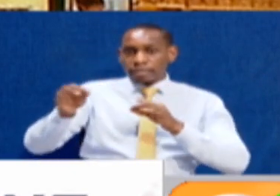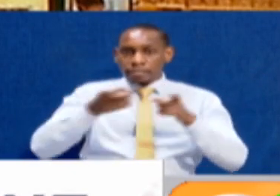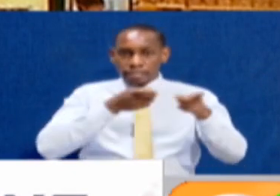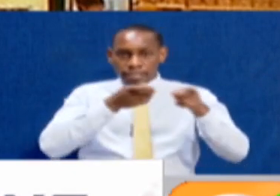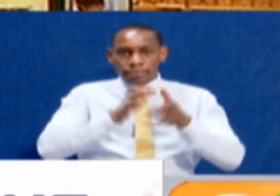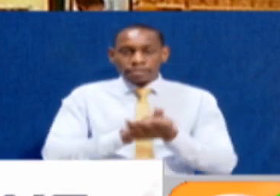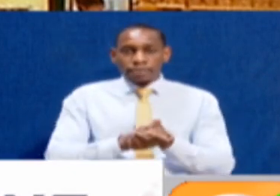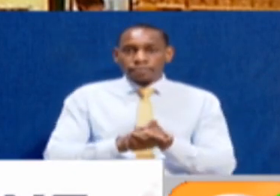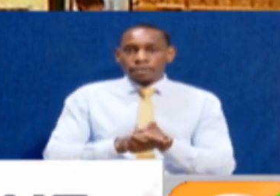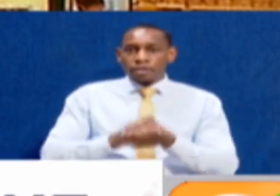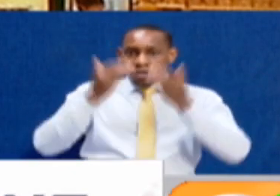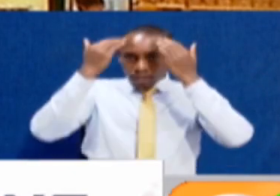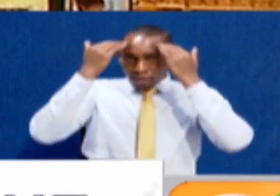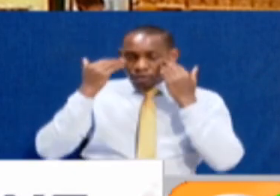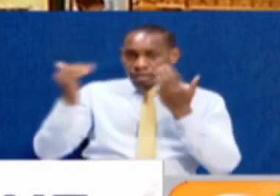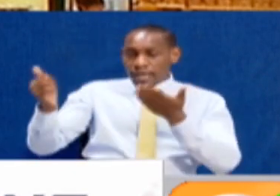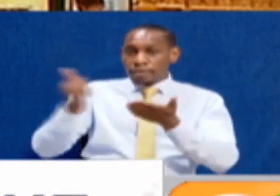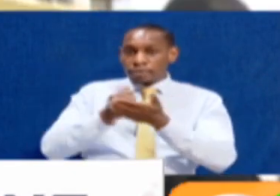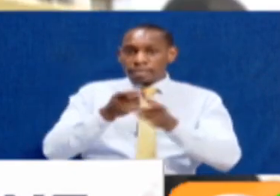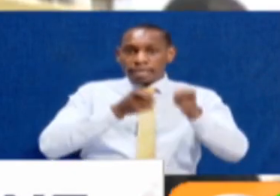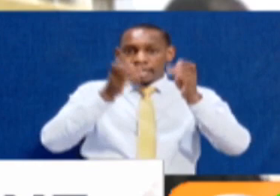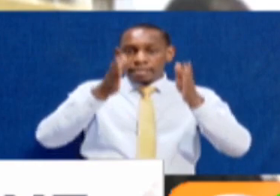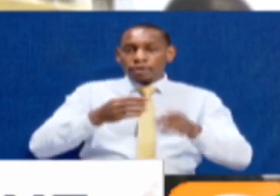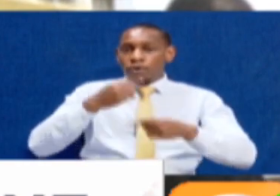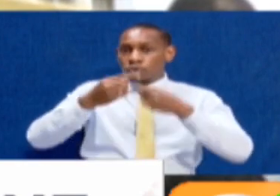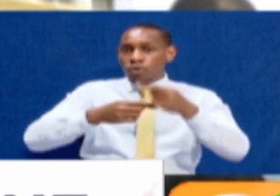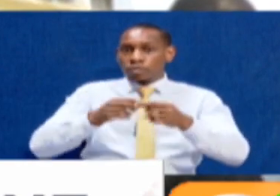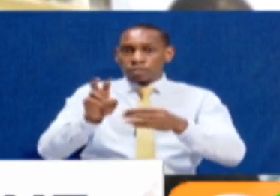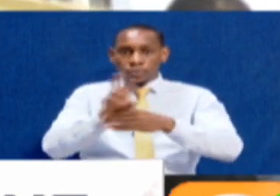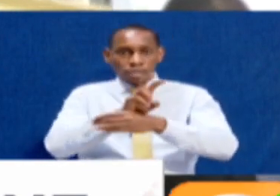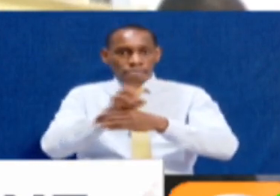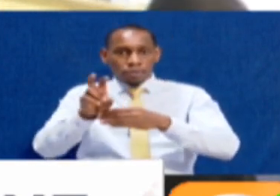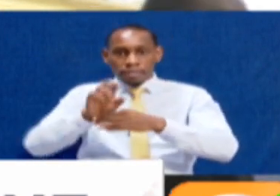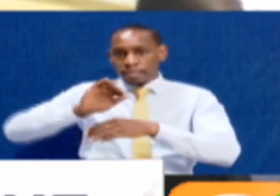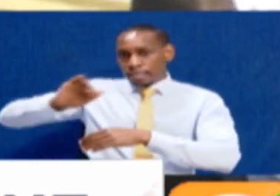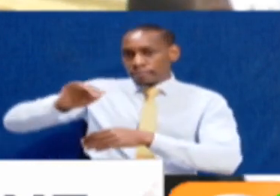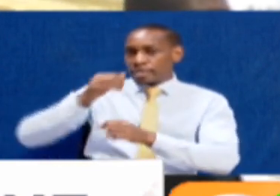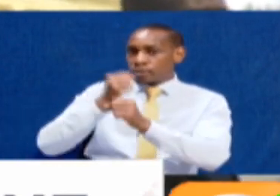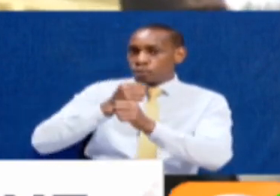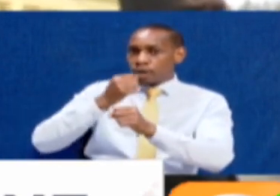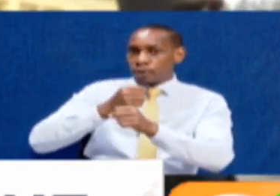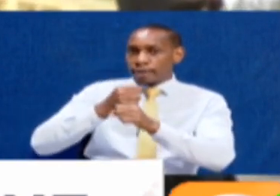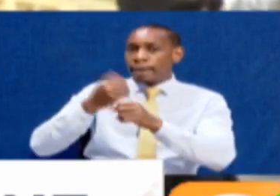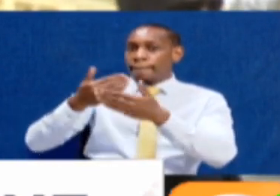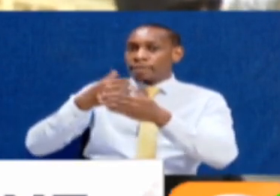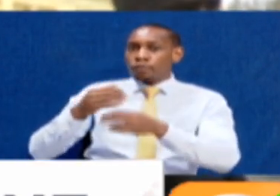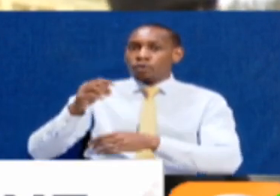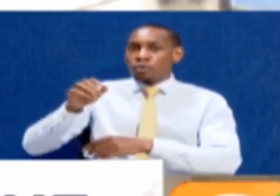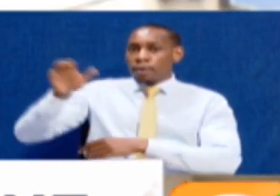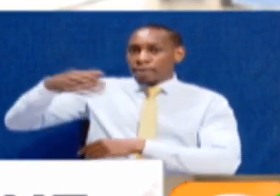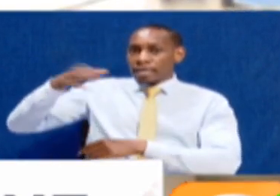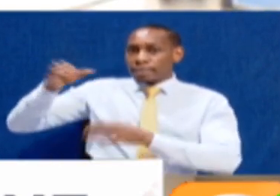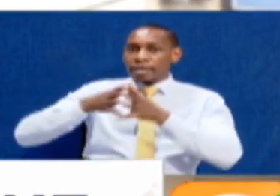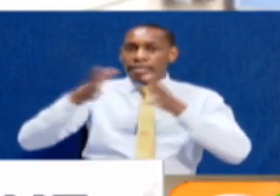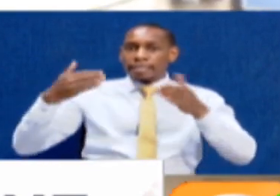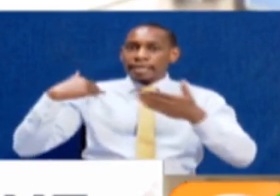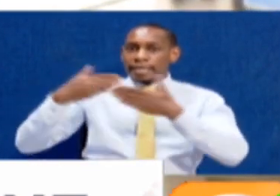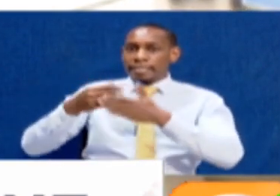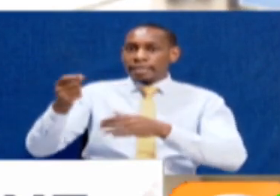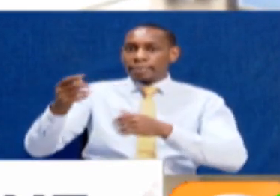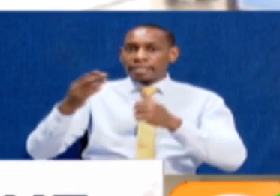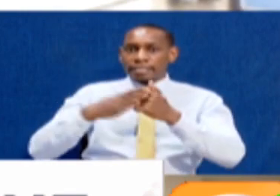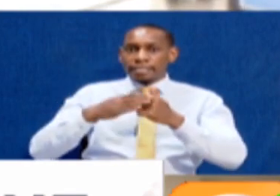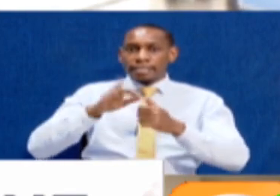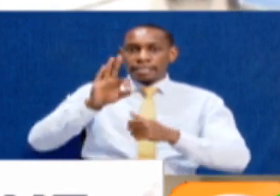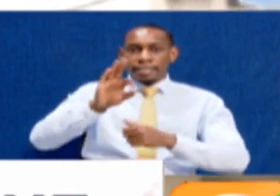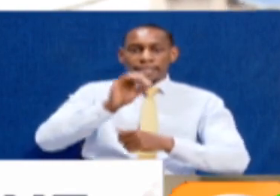administration. Court-appointed administrator Peter Kahi will continue overseeing the remaining operations of the once giant supermarket until